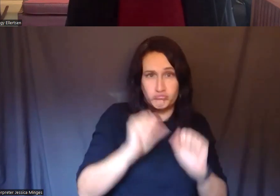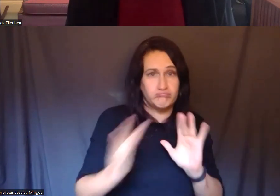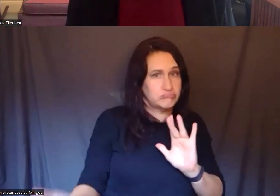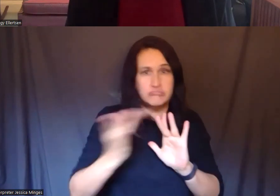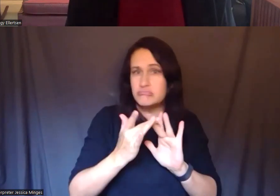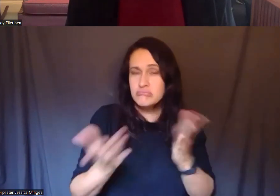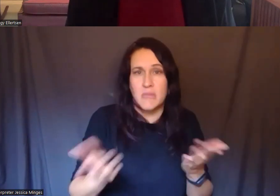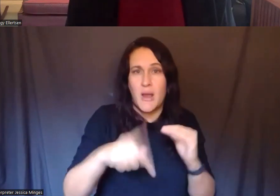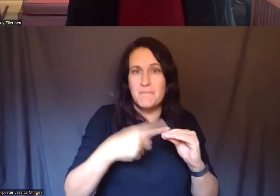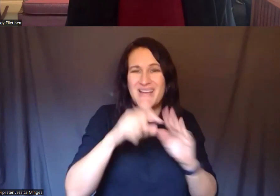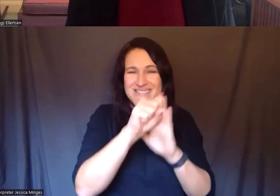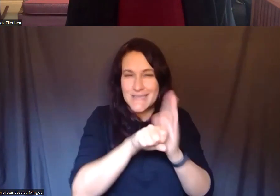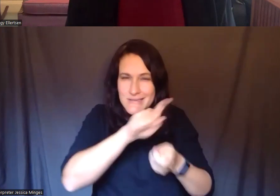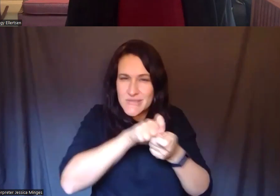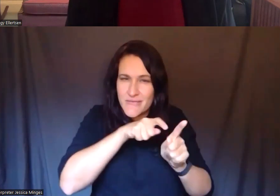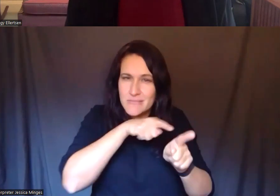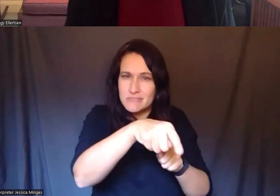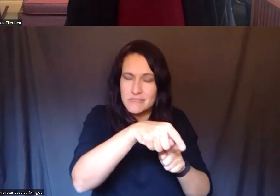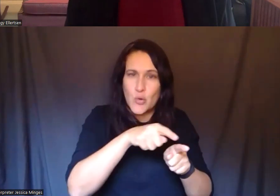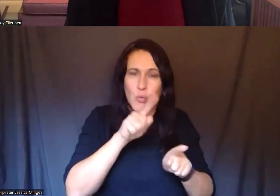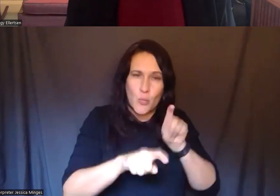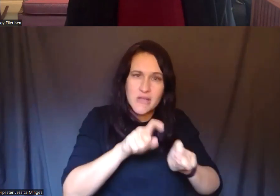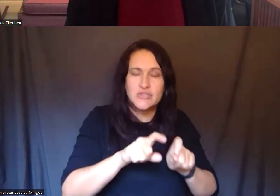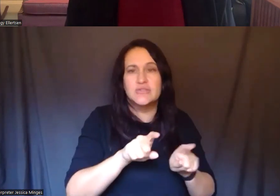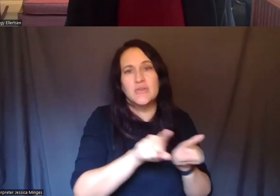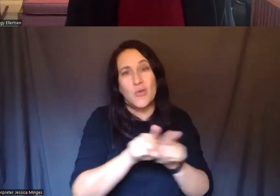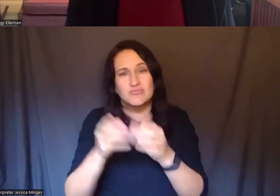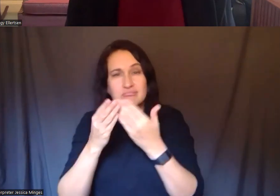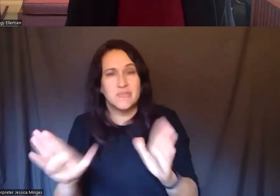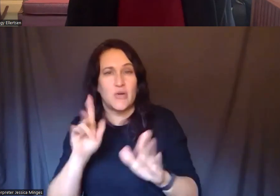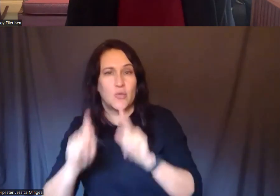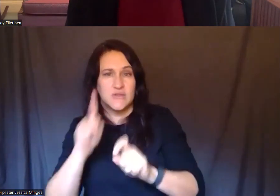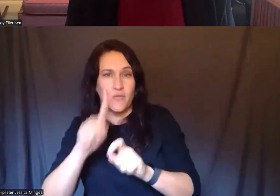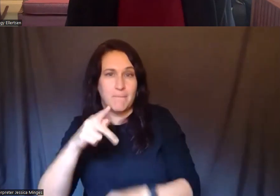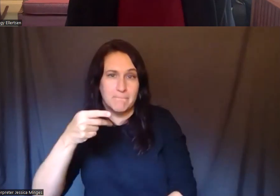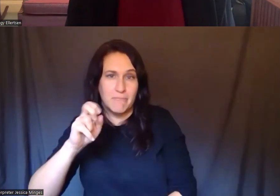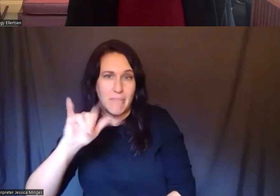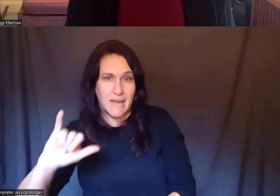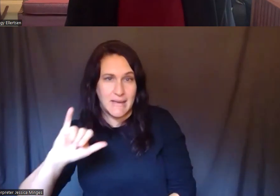about state-specific questions, as well as the general questions for Peggy and for Tony.